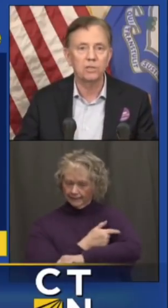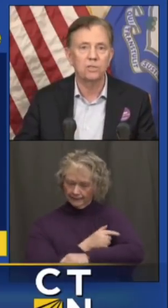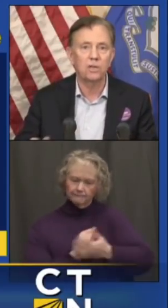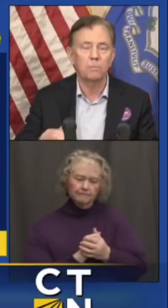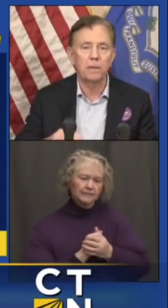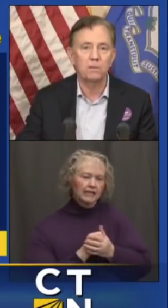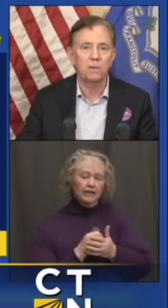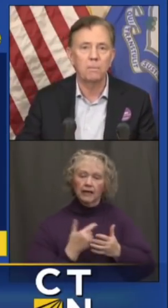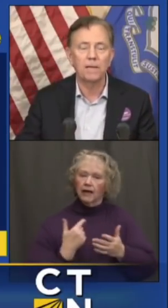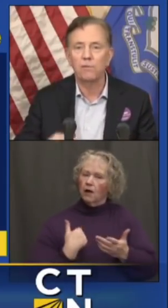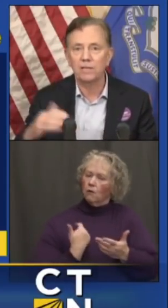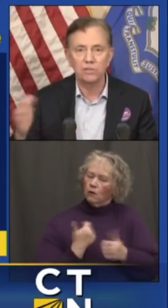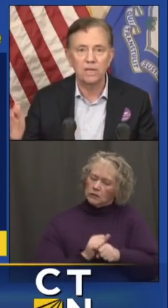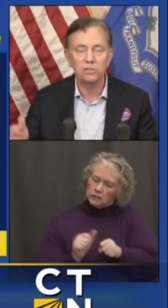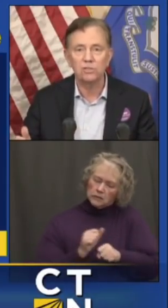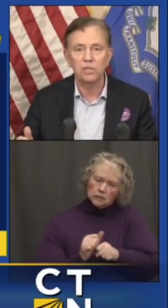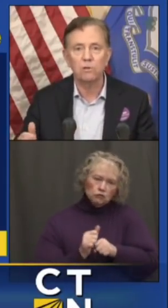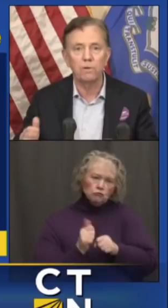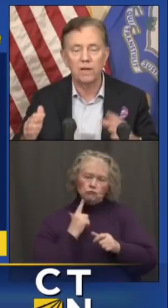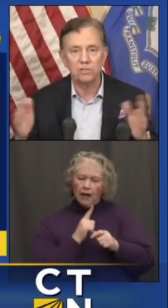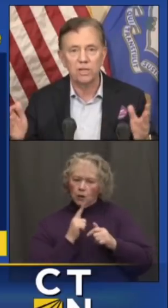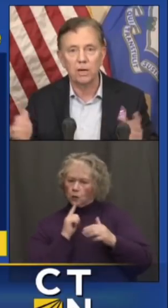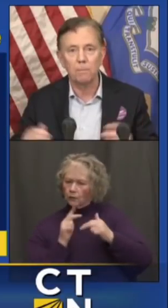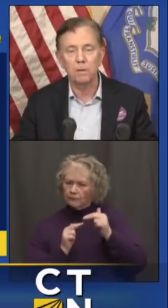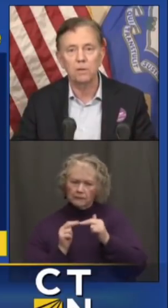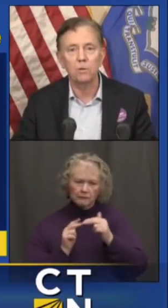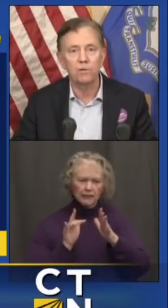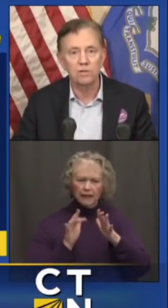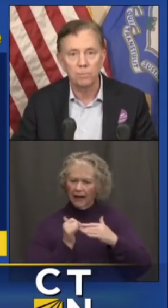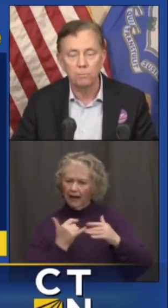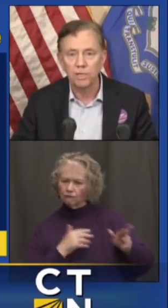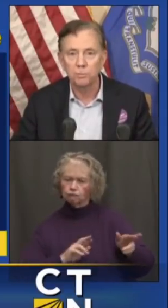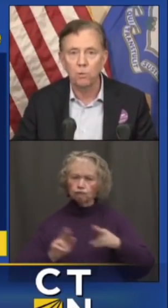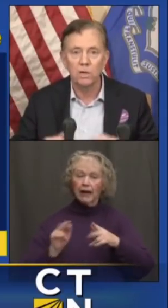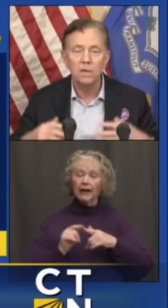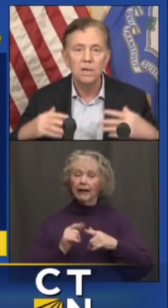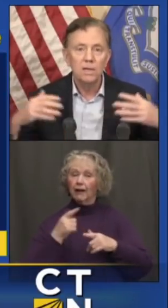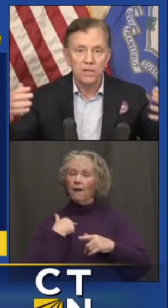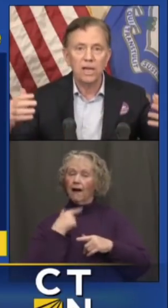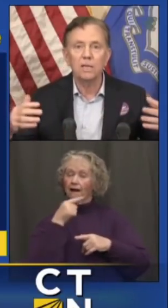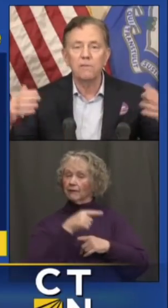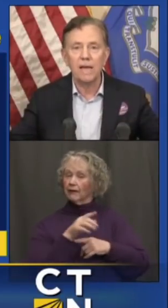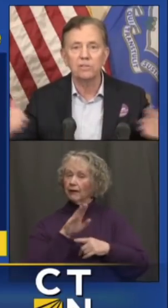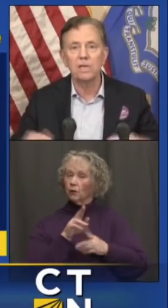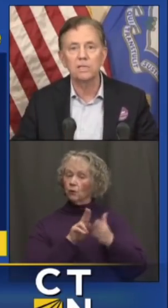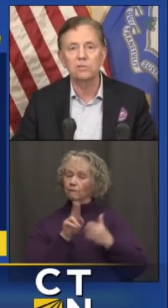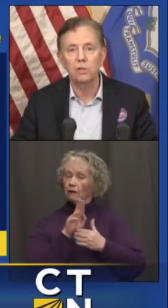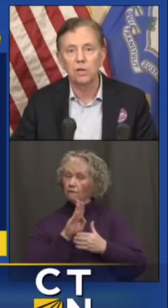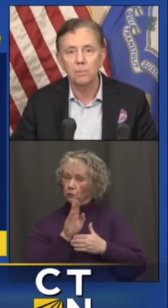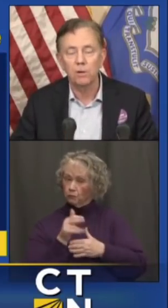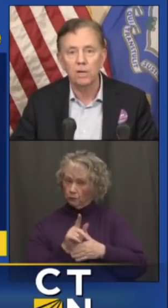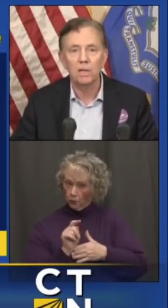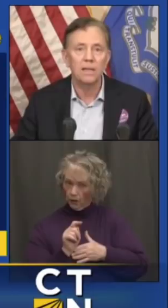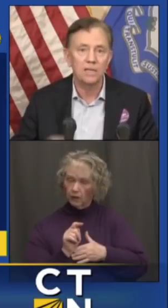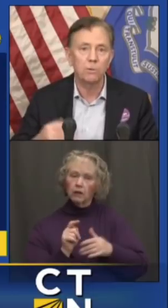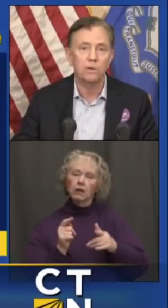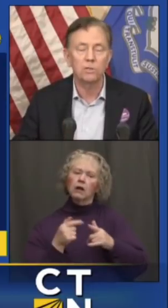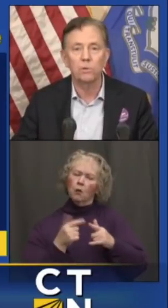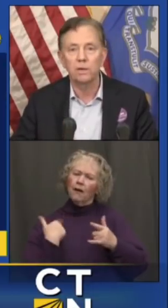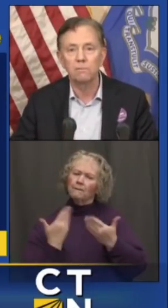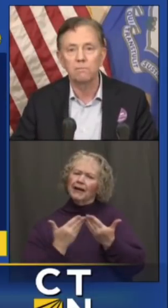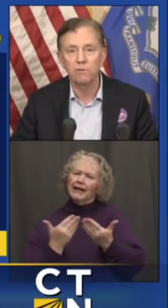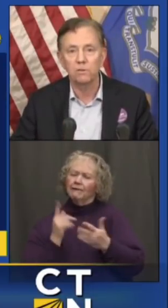Josh can tell you about the mass vaccination center we've got set up at the University of Bridgeport, taking the vaccine to the community, and that's